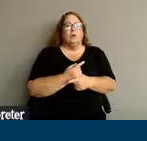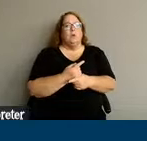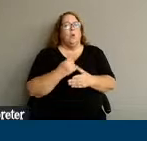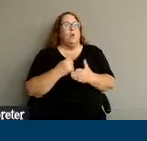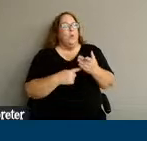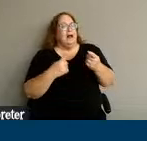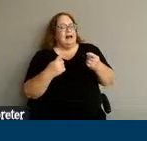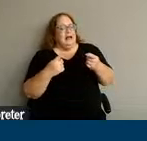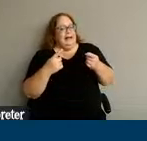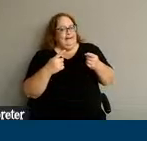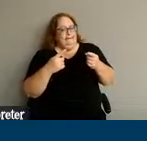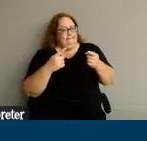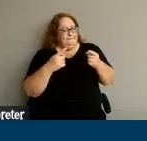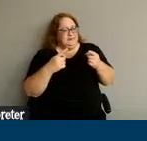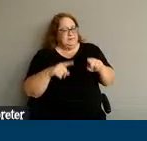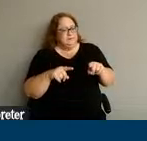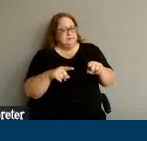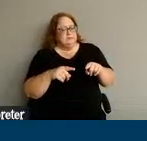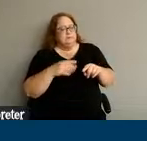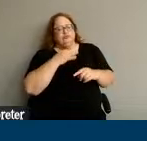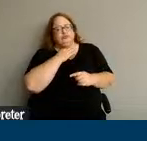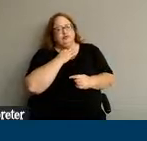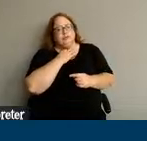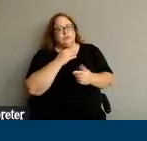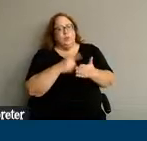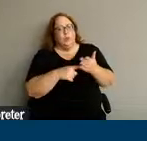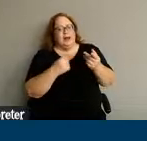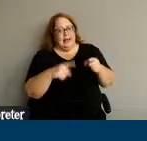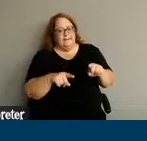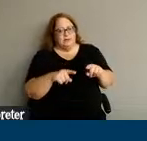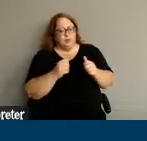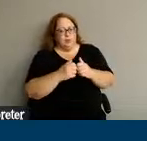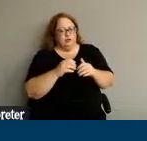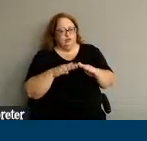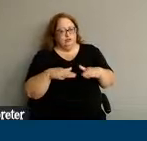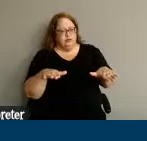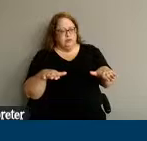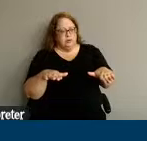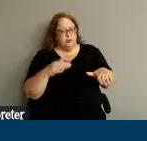you don't have to go into this, because it's not really hard. What happens when